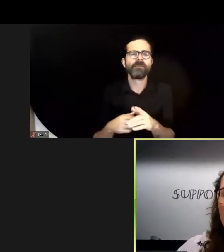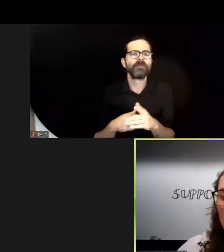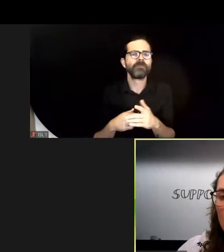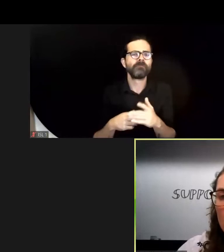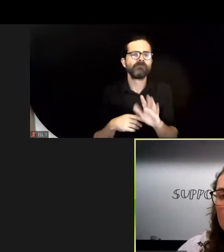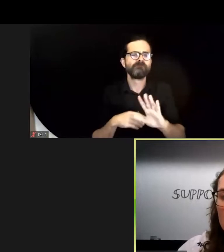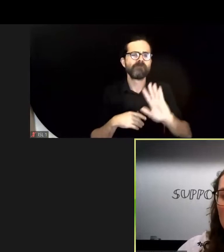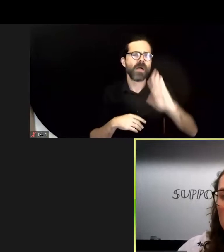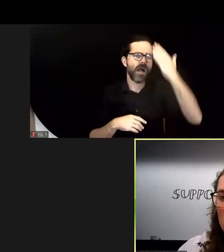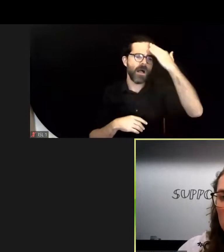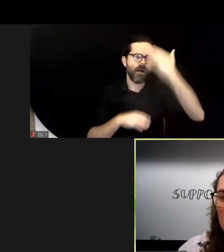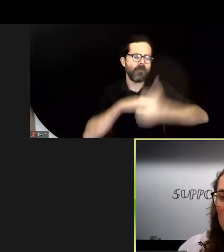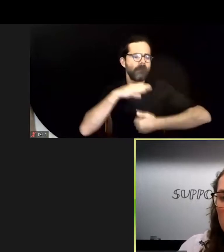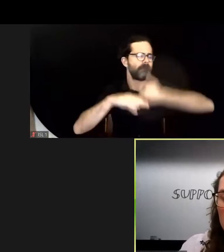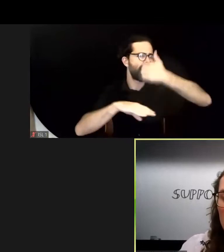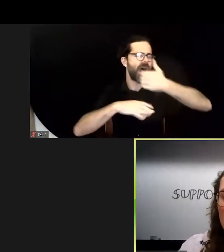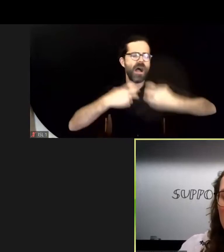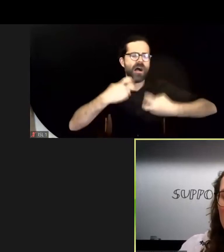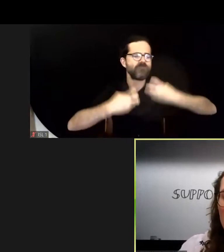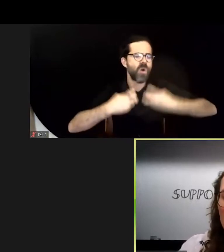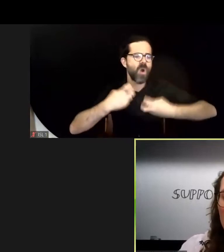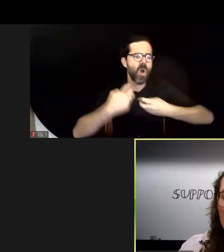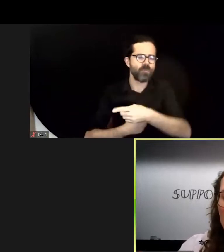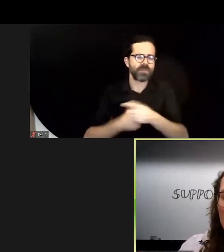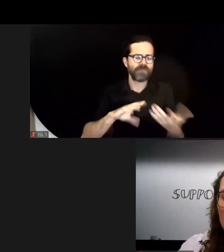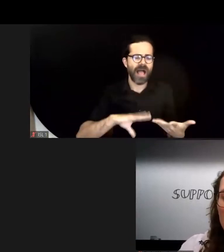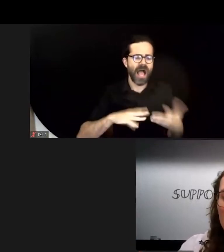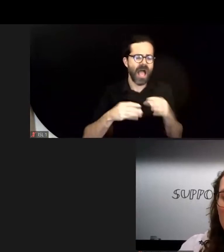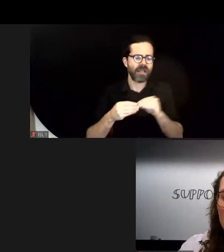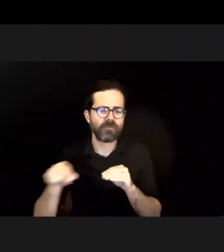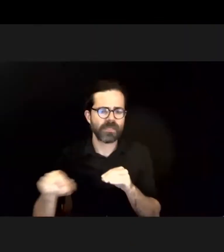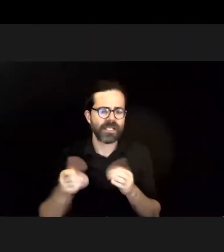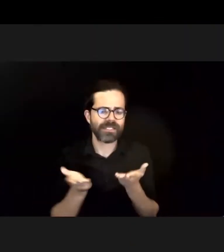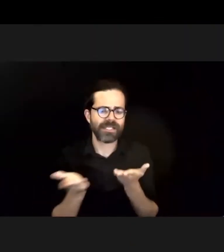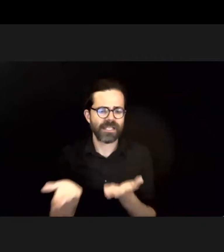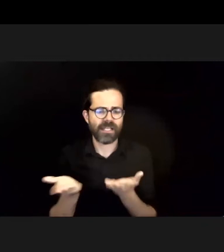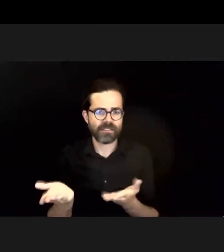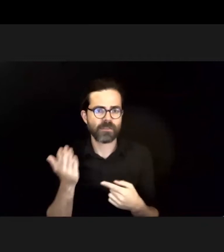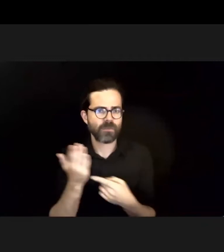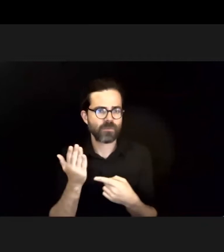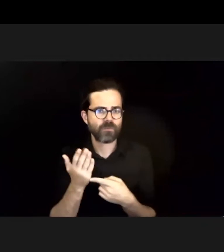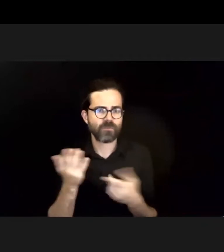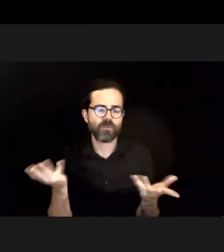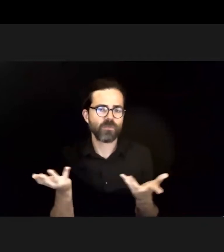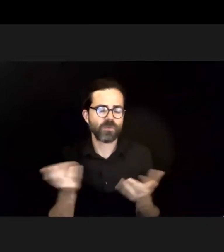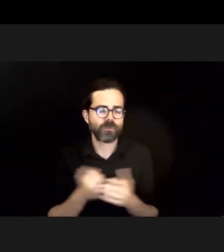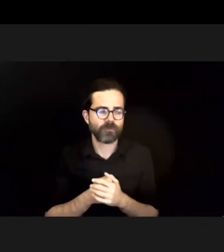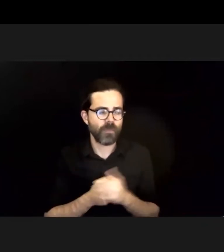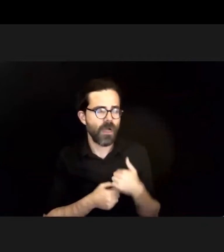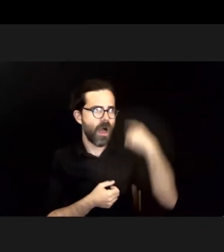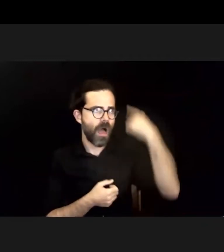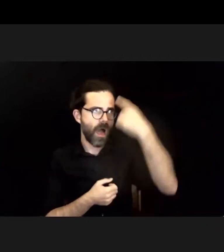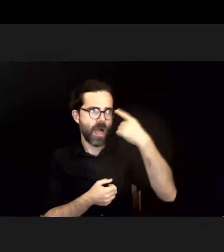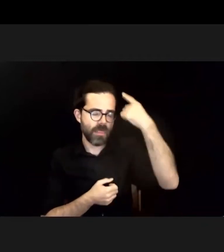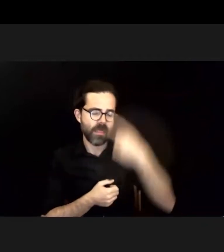adaptating accessible digital services? I think that, okay, we need to use service